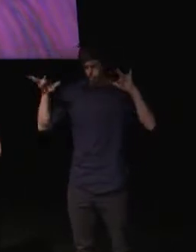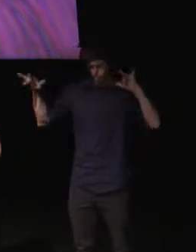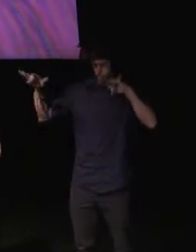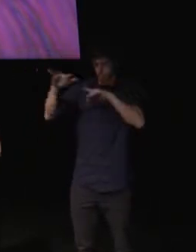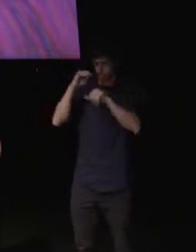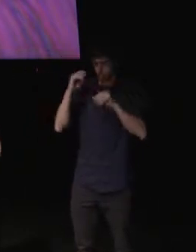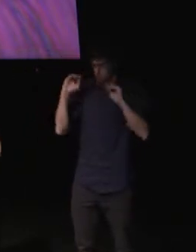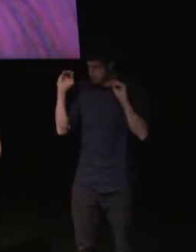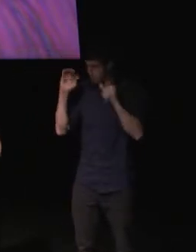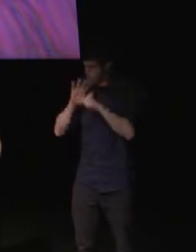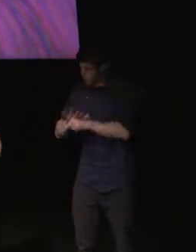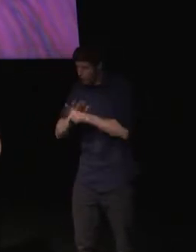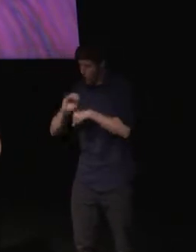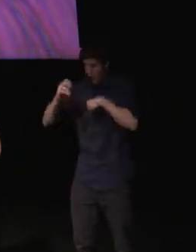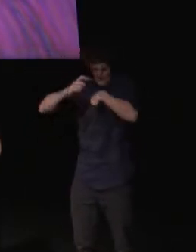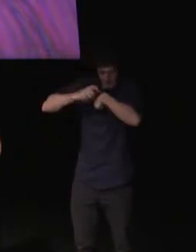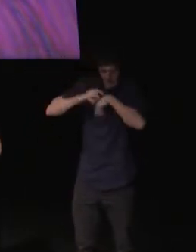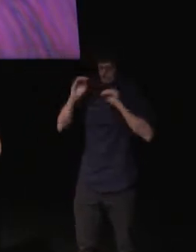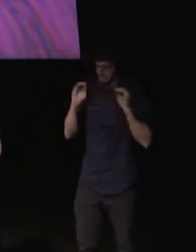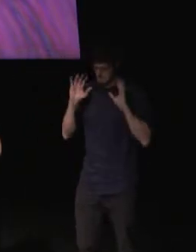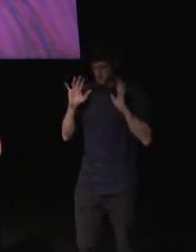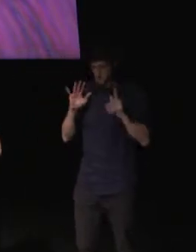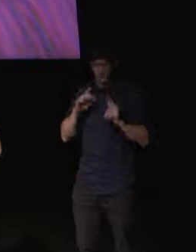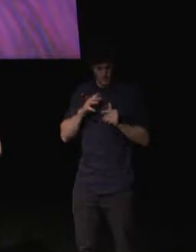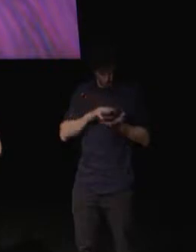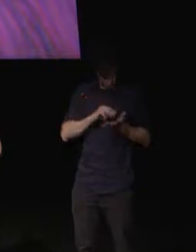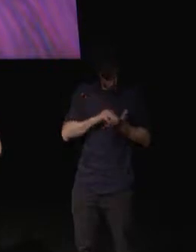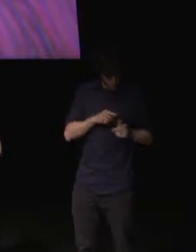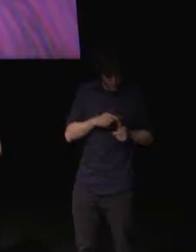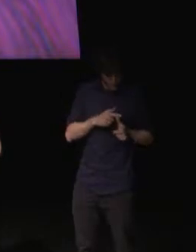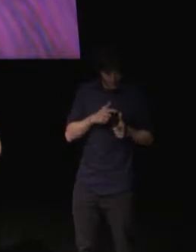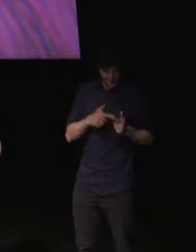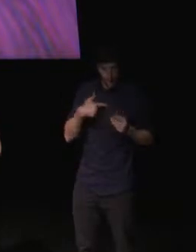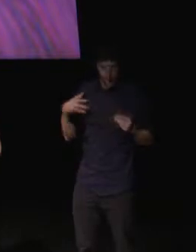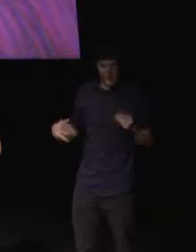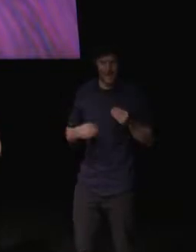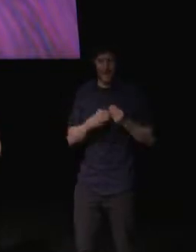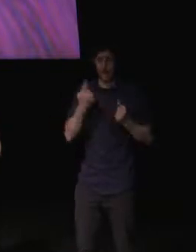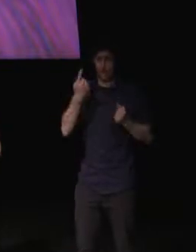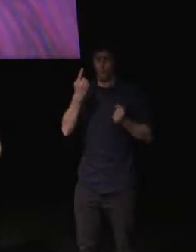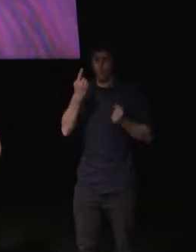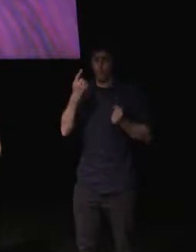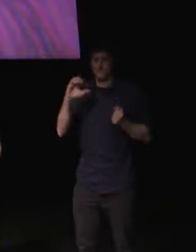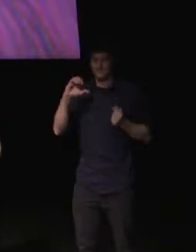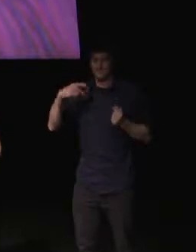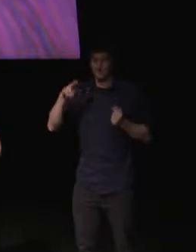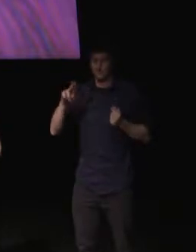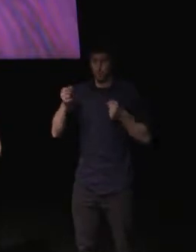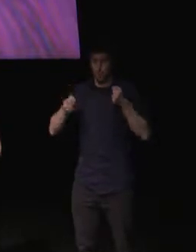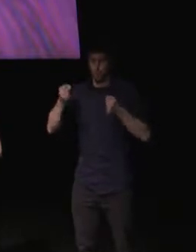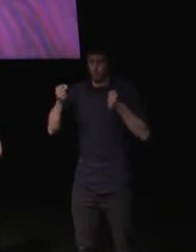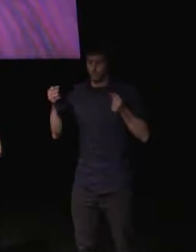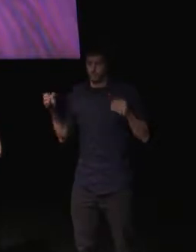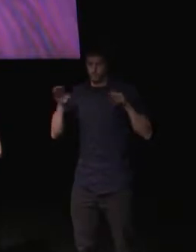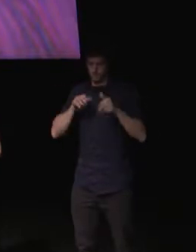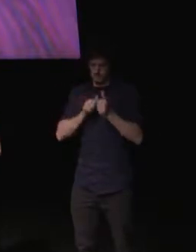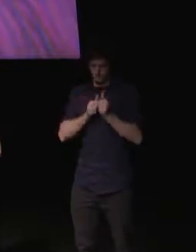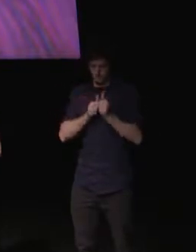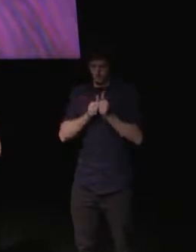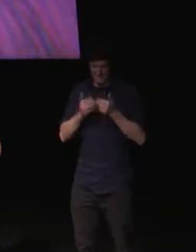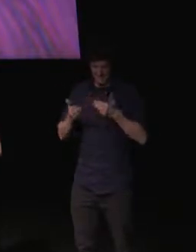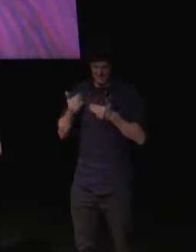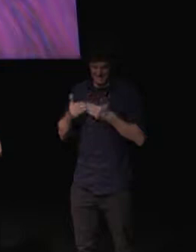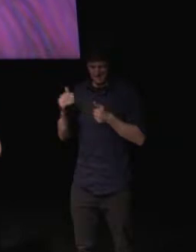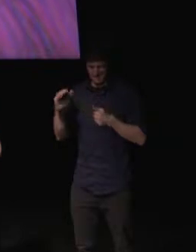on while he was still learning to play. Then we put in 1 computer on easy mode. Beat the crap out of that guy. Then we started adding in